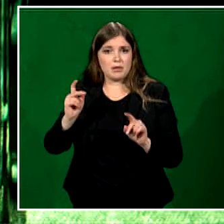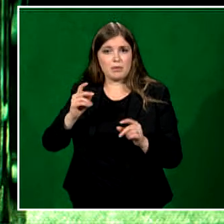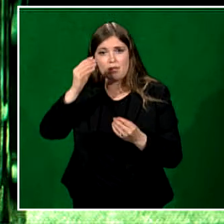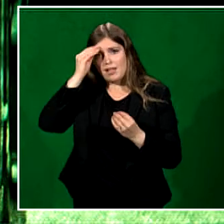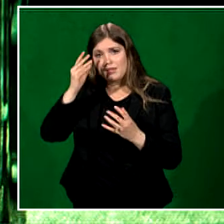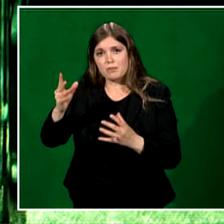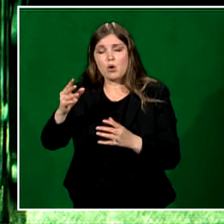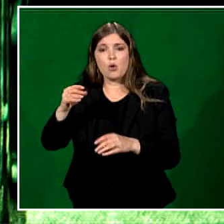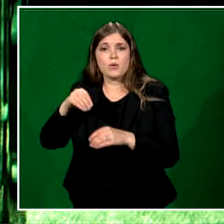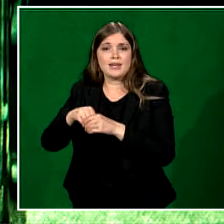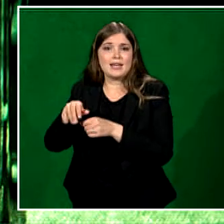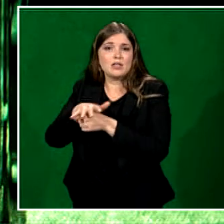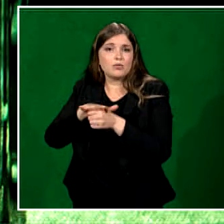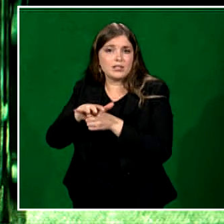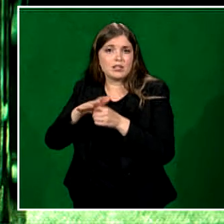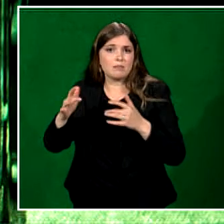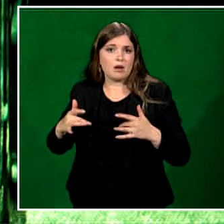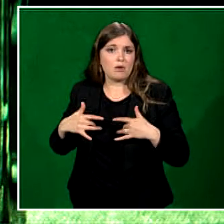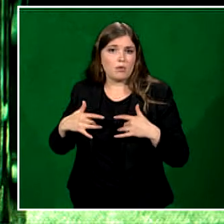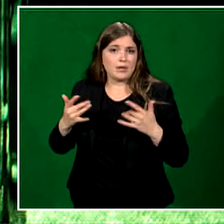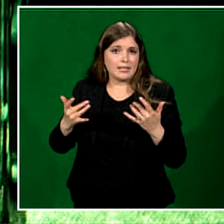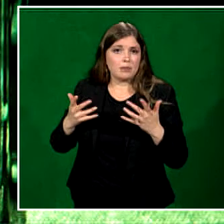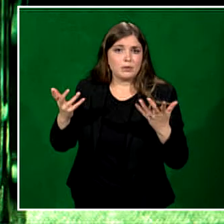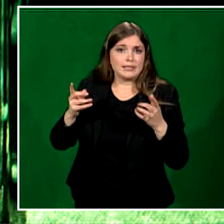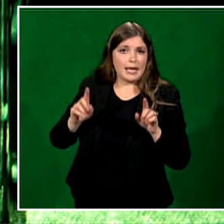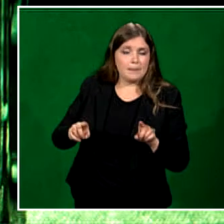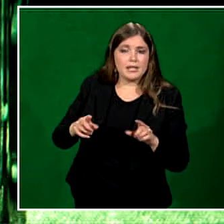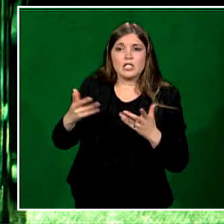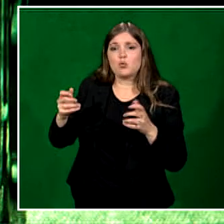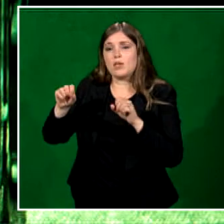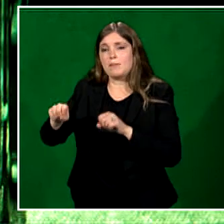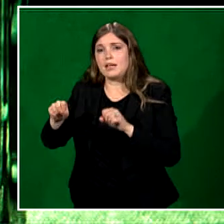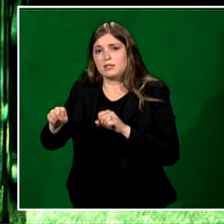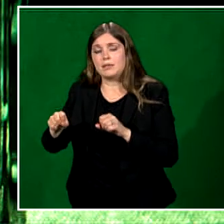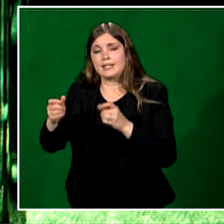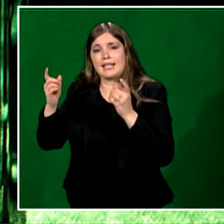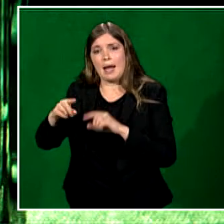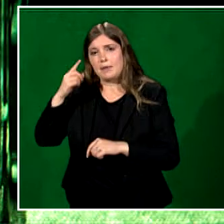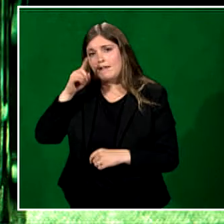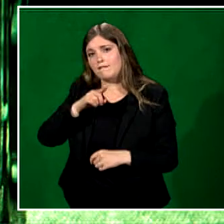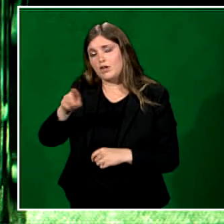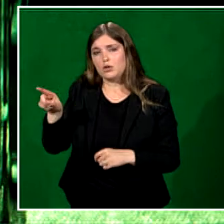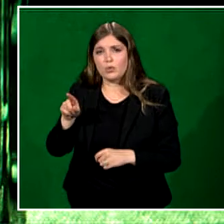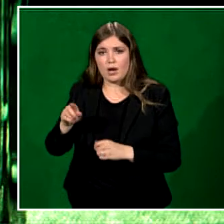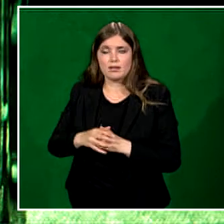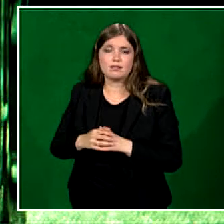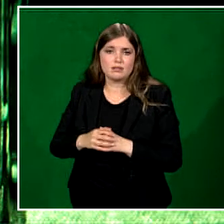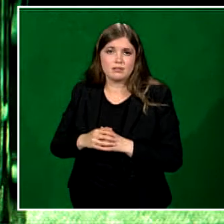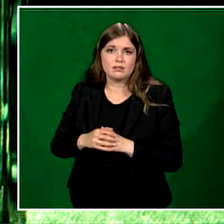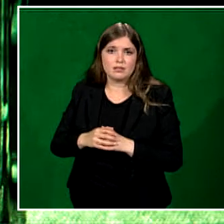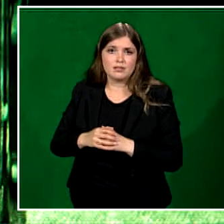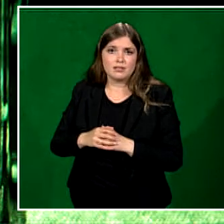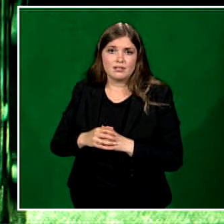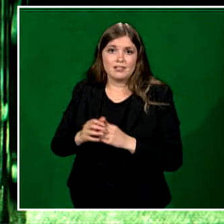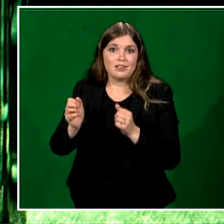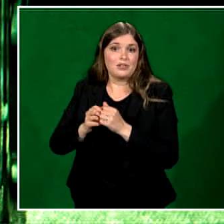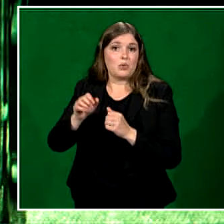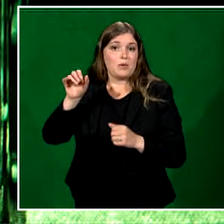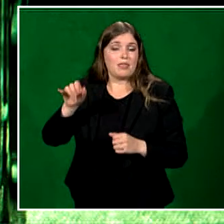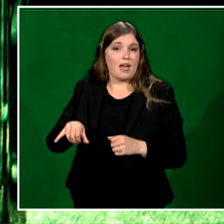the region of what's going on and what the possibilities are that are happening for you guys. So with